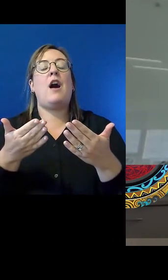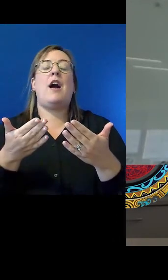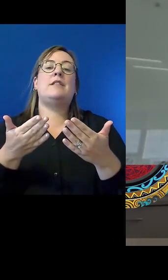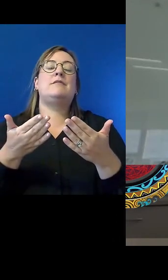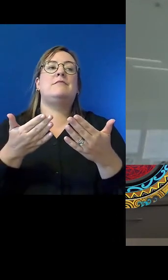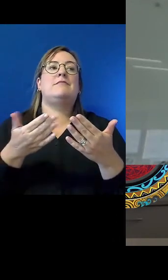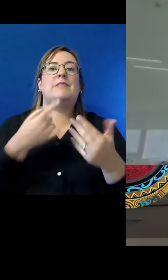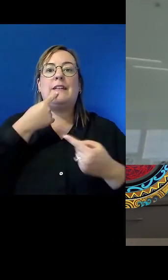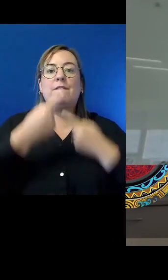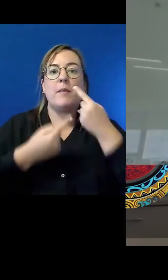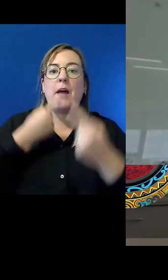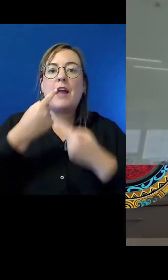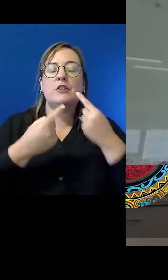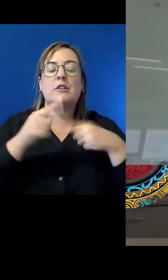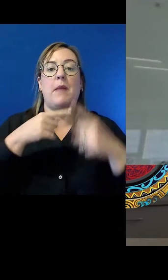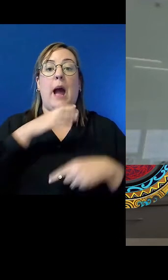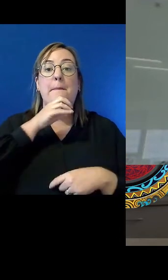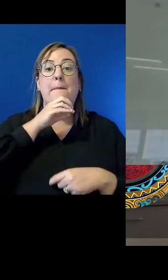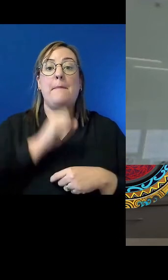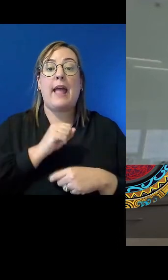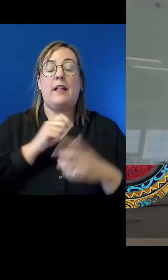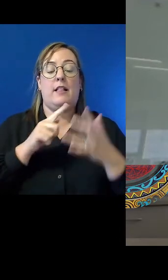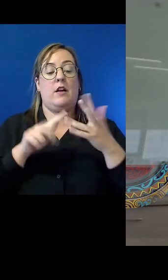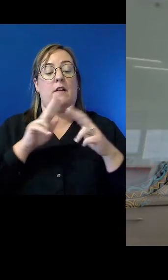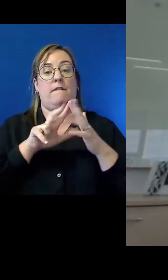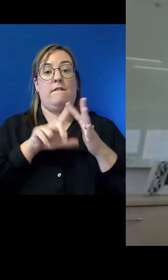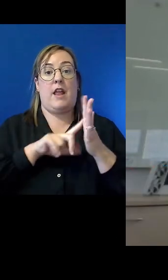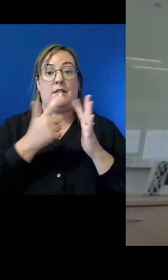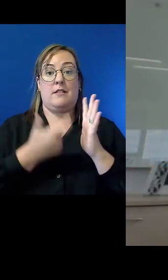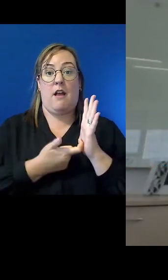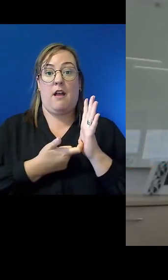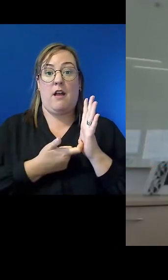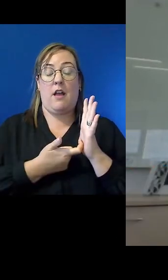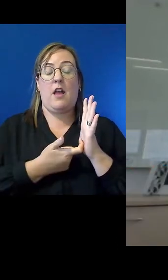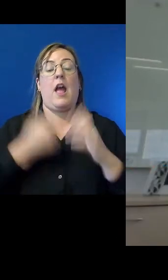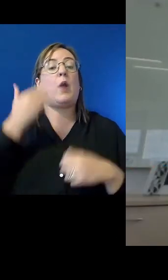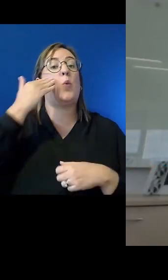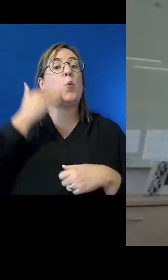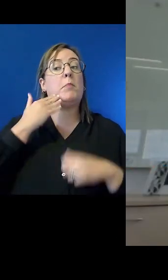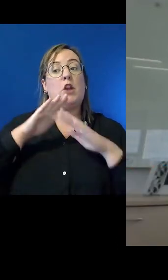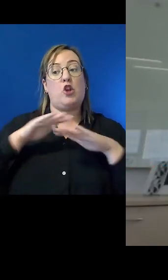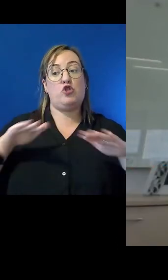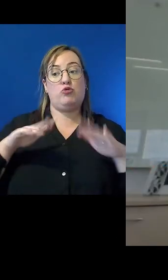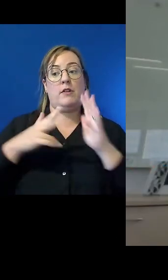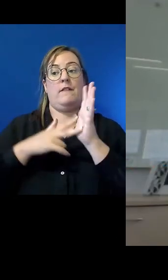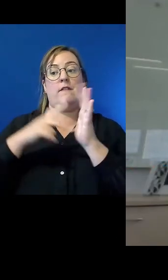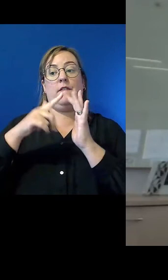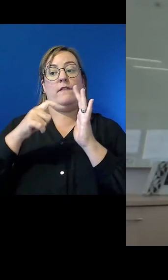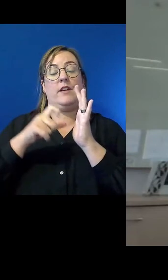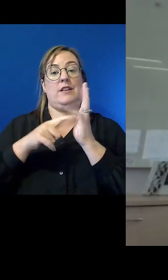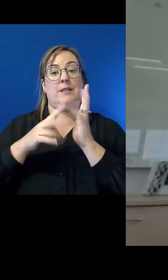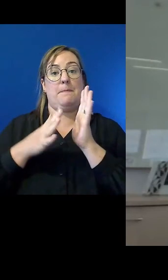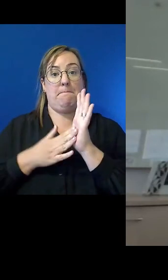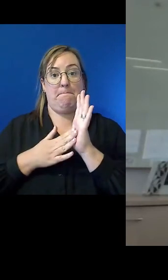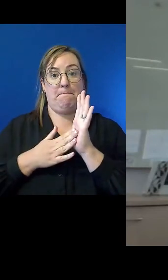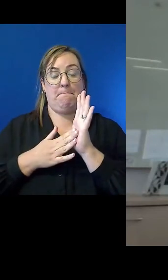around male offenders, and also dealing with women and children as victims of violent behaviour. So I